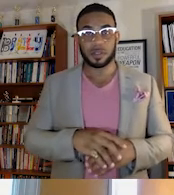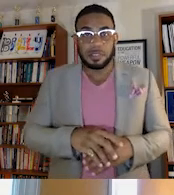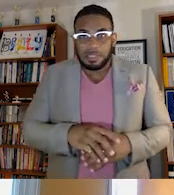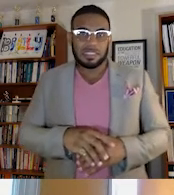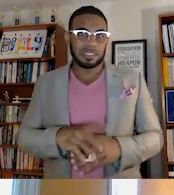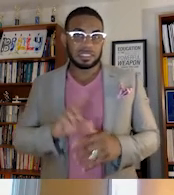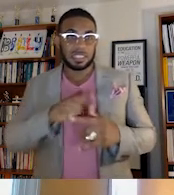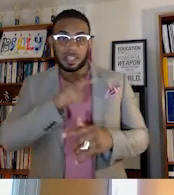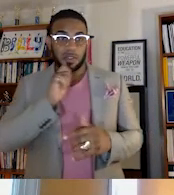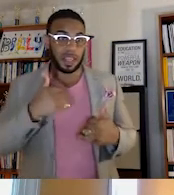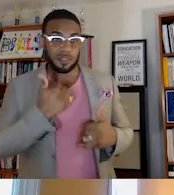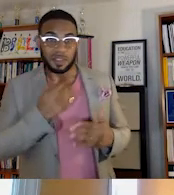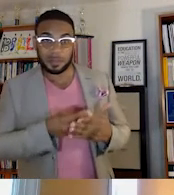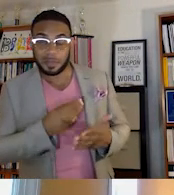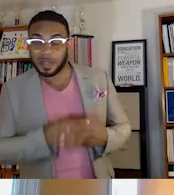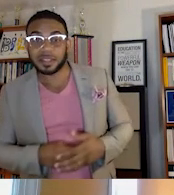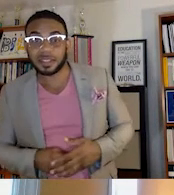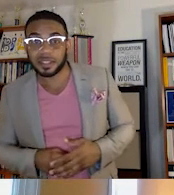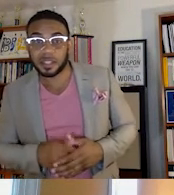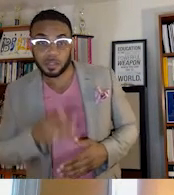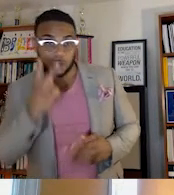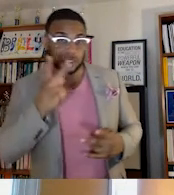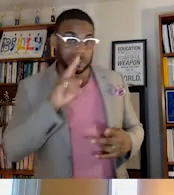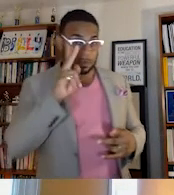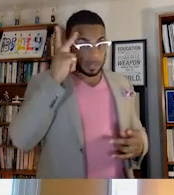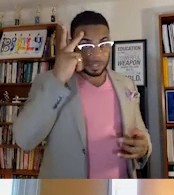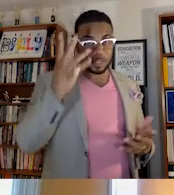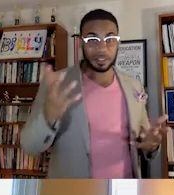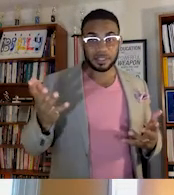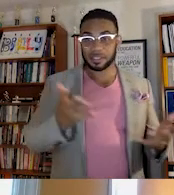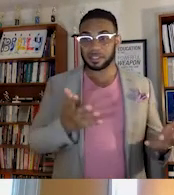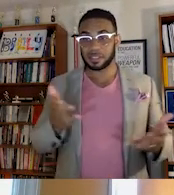like, well, because they don't have any money. But you see the police